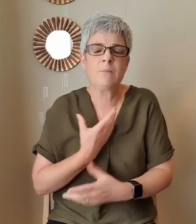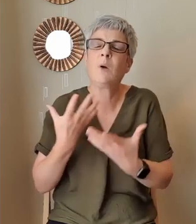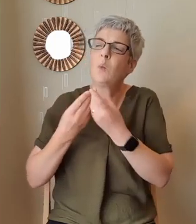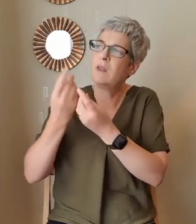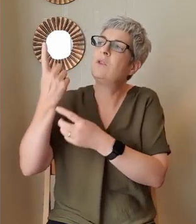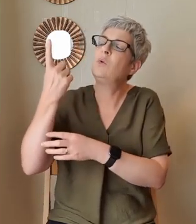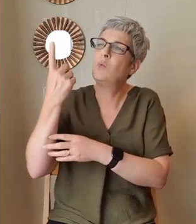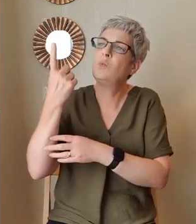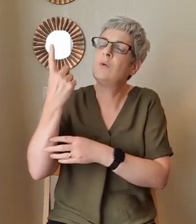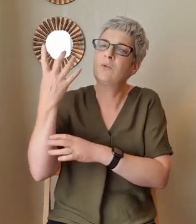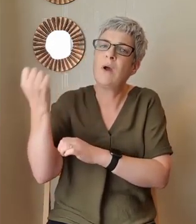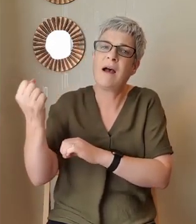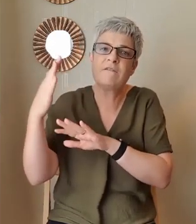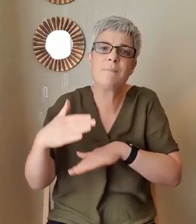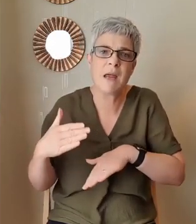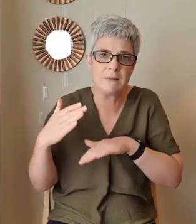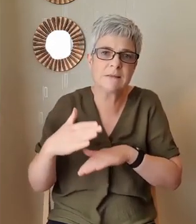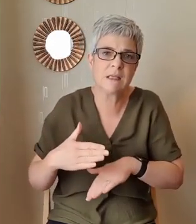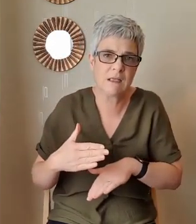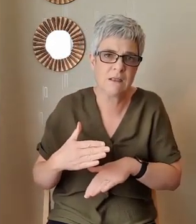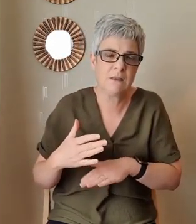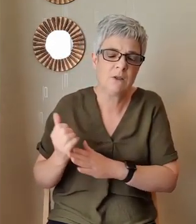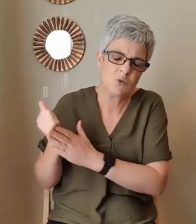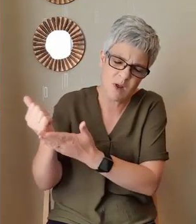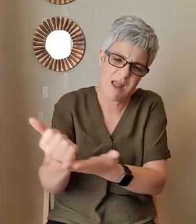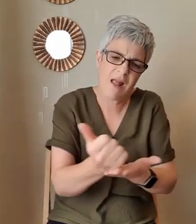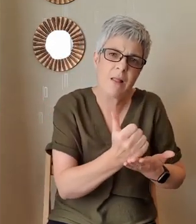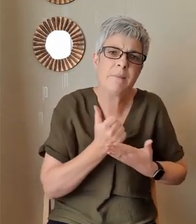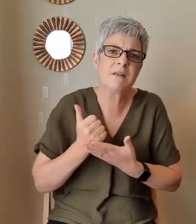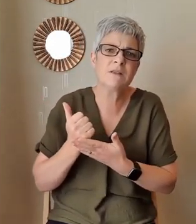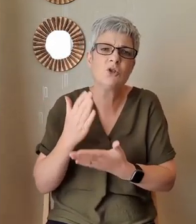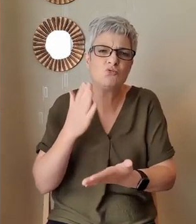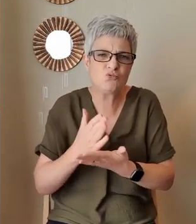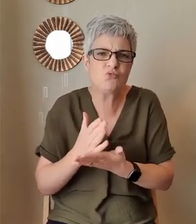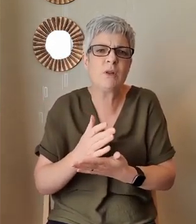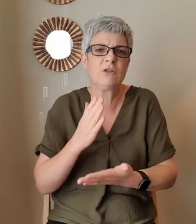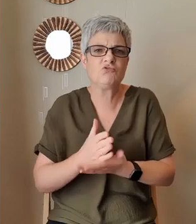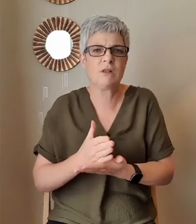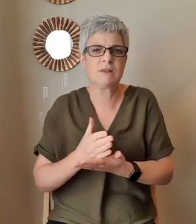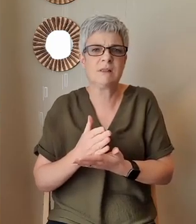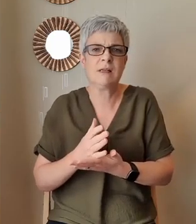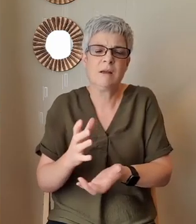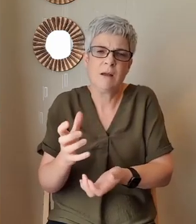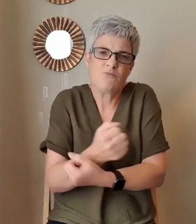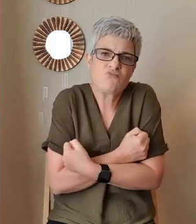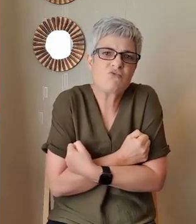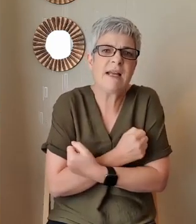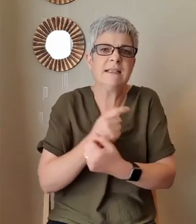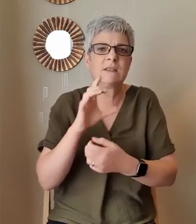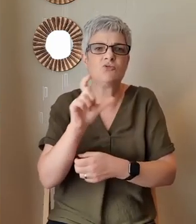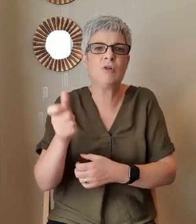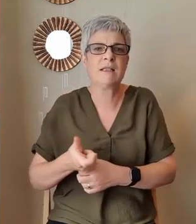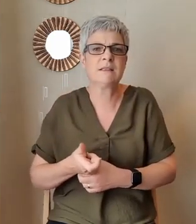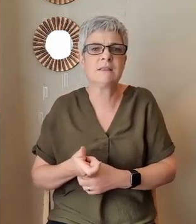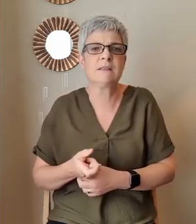but with you is mercy. So help us to truly trust, to truly embrace Christ,